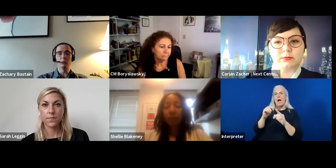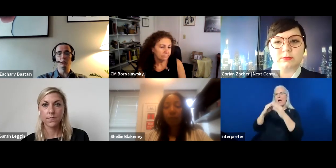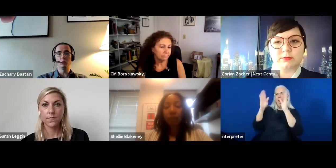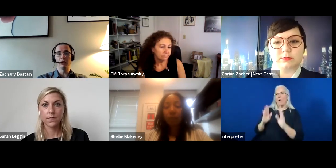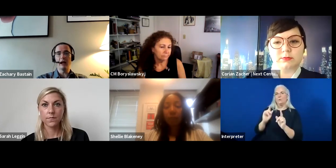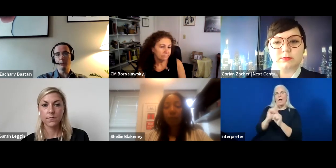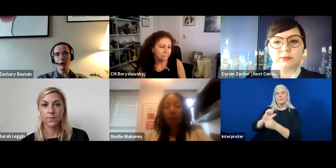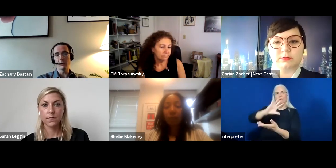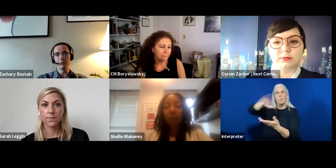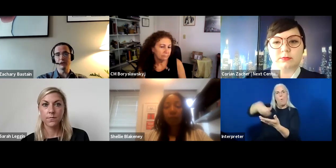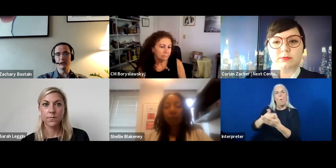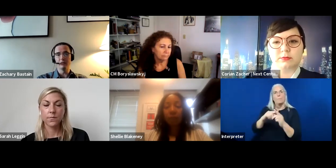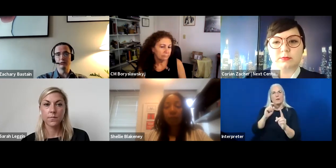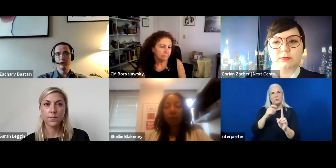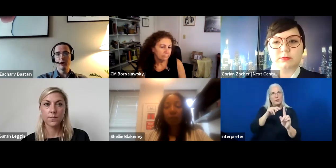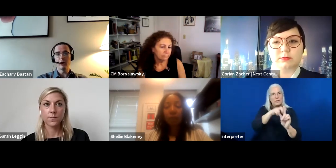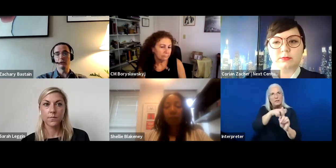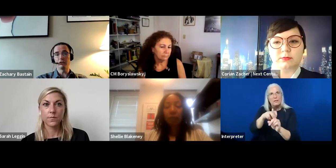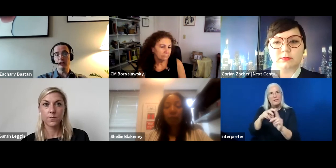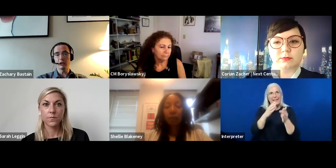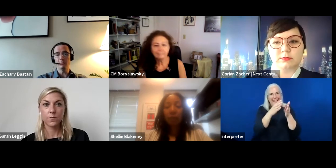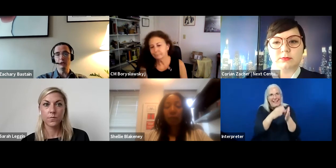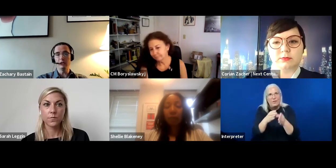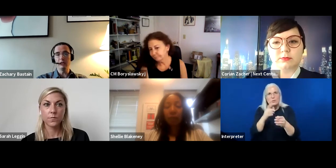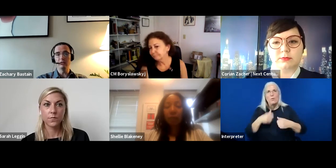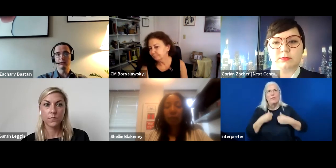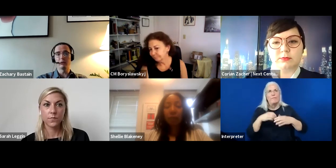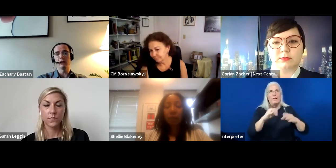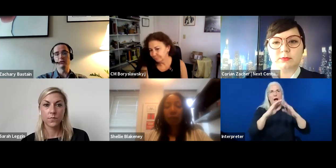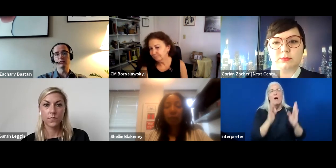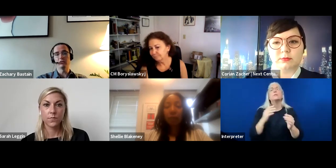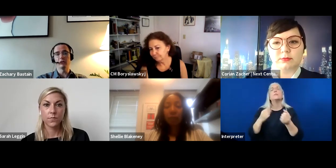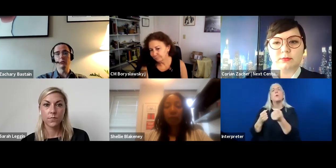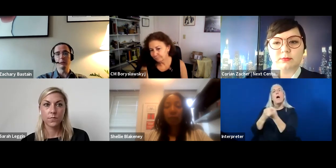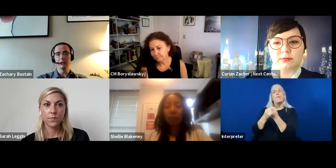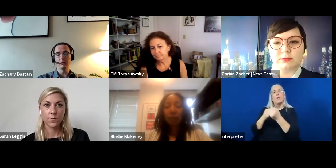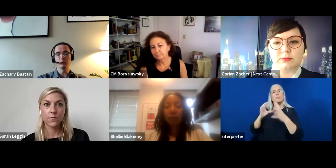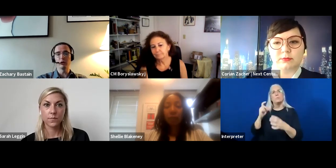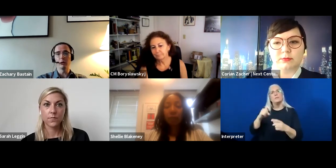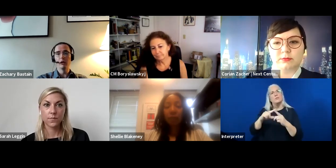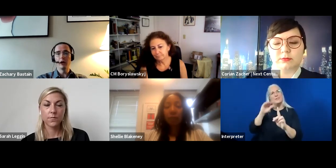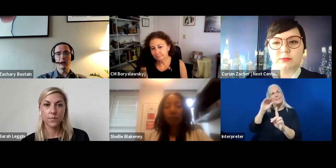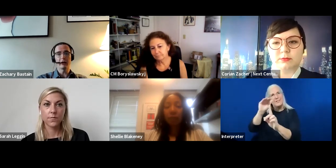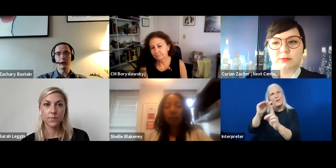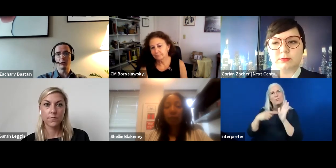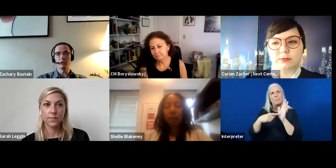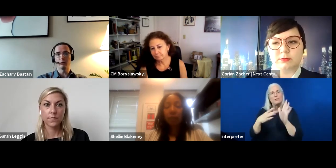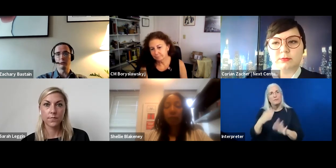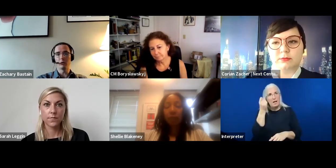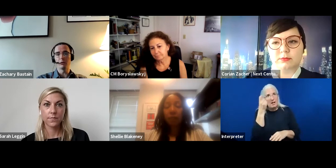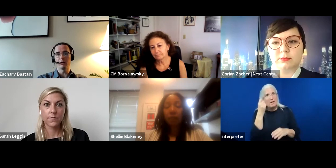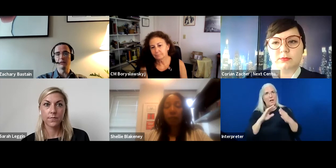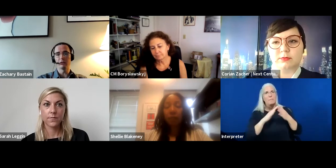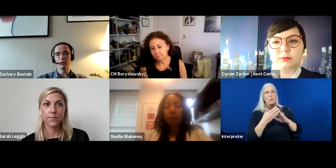that would help our representatives understand your community needs and write legislation that will meet them. So a lot of great questions